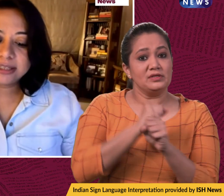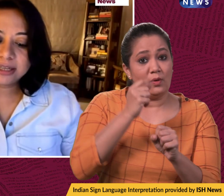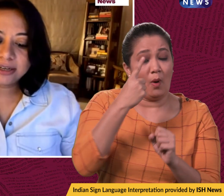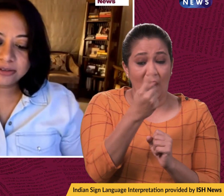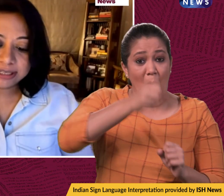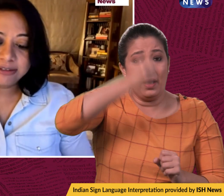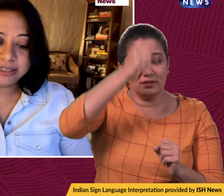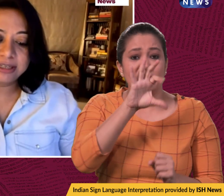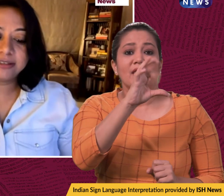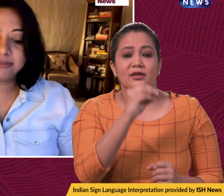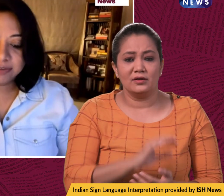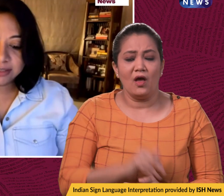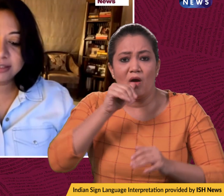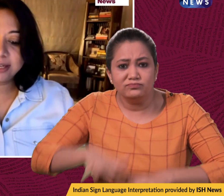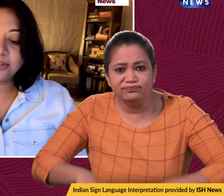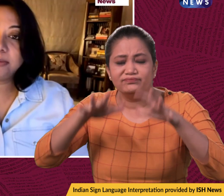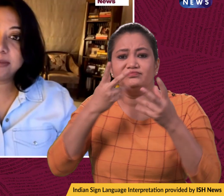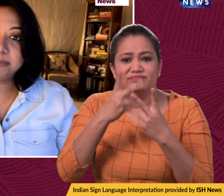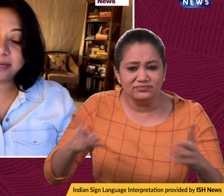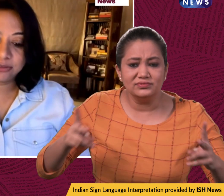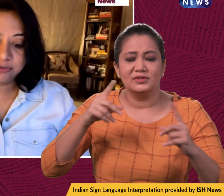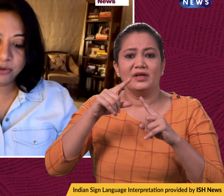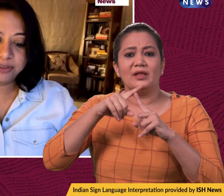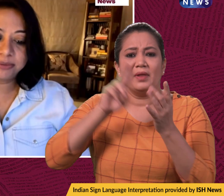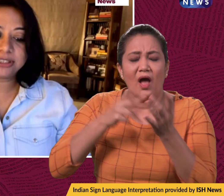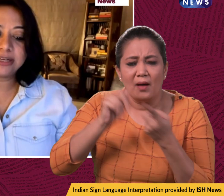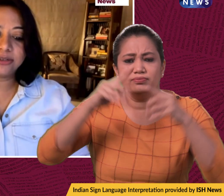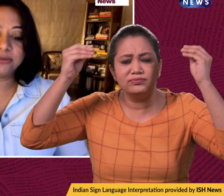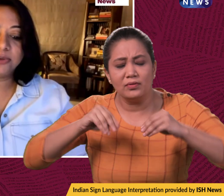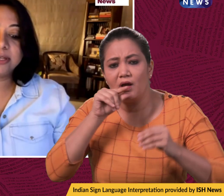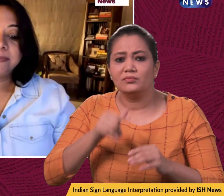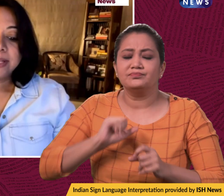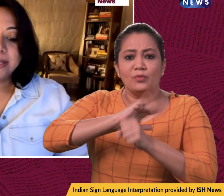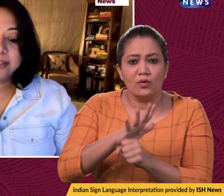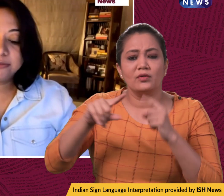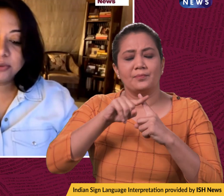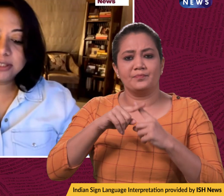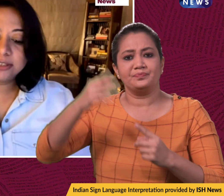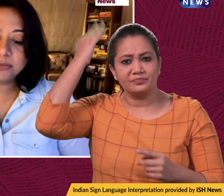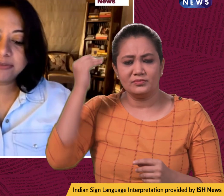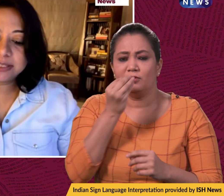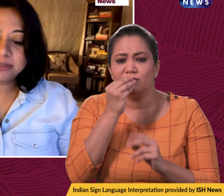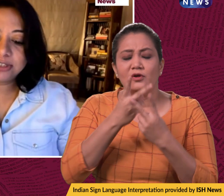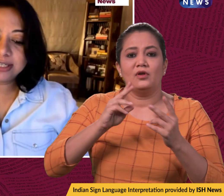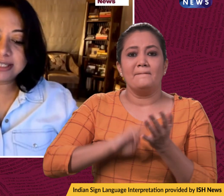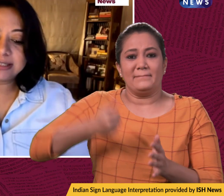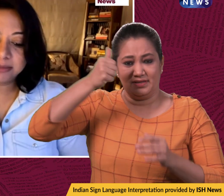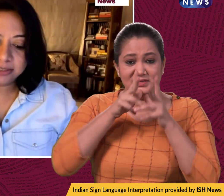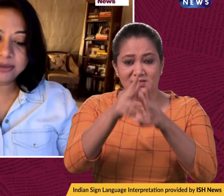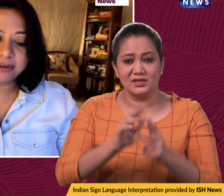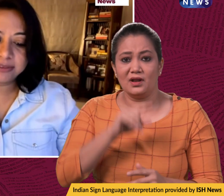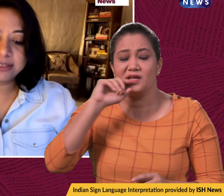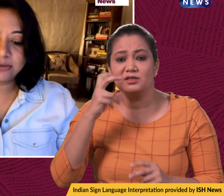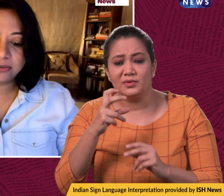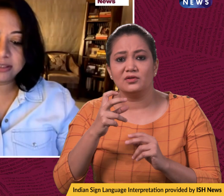southern states are already reeling under flood and the economic impact of COVID, which has added to the goals. Earlier, the Food and Consumer Affairs Ministry has said